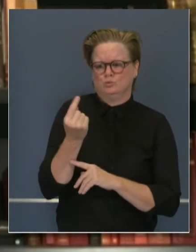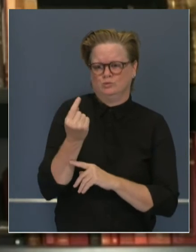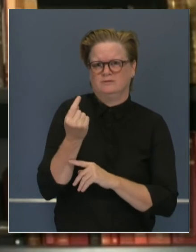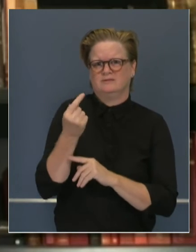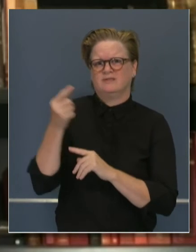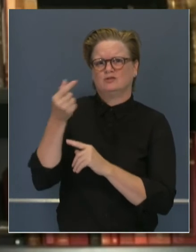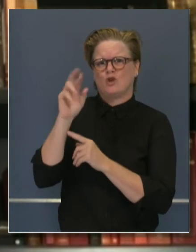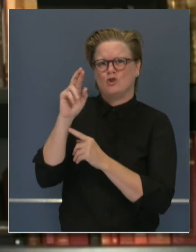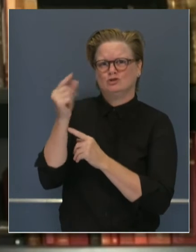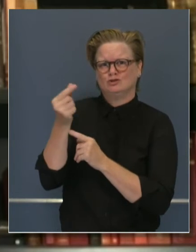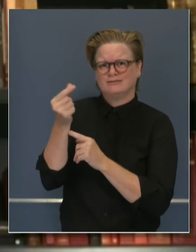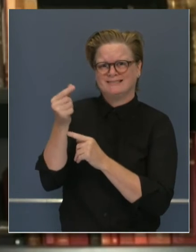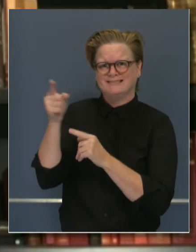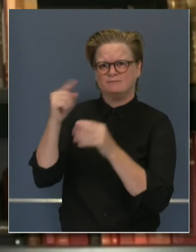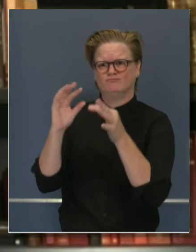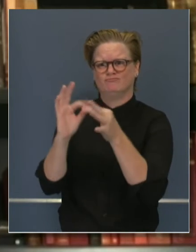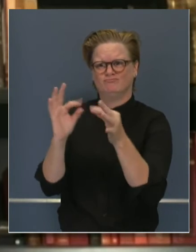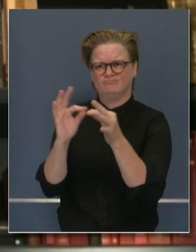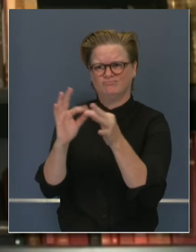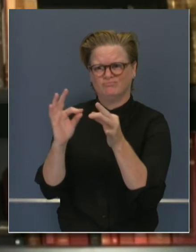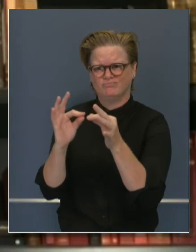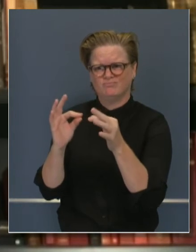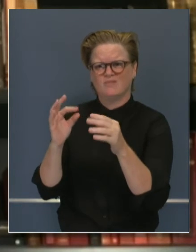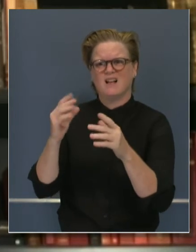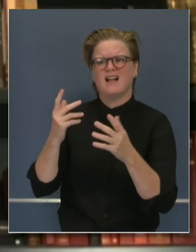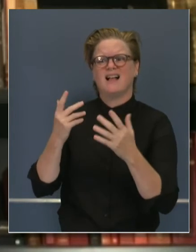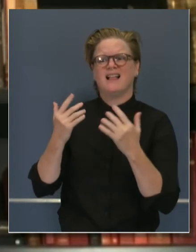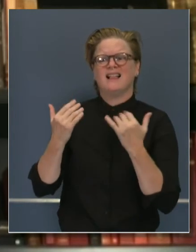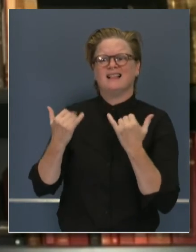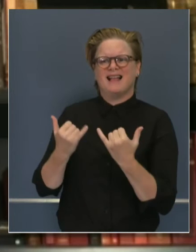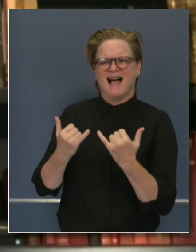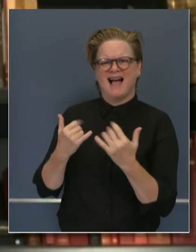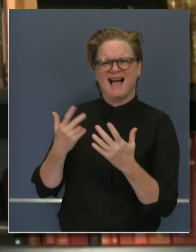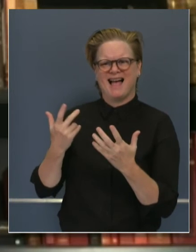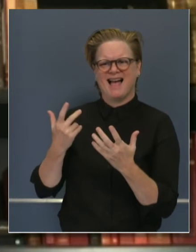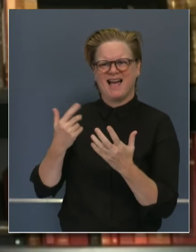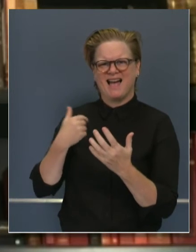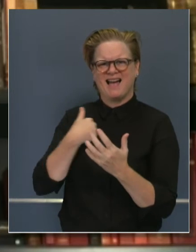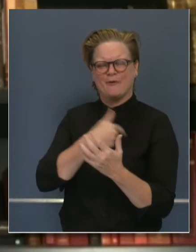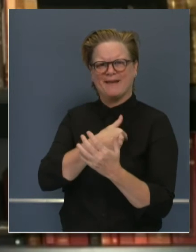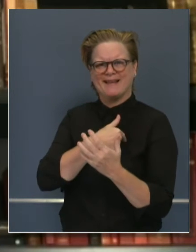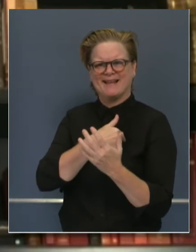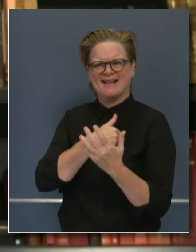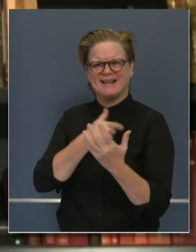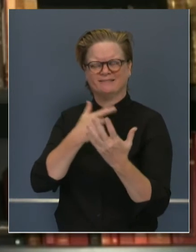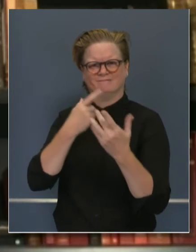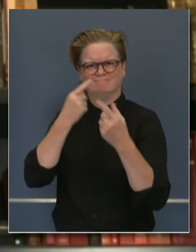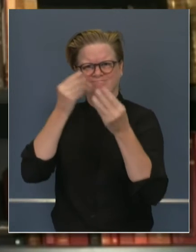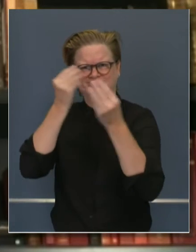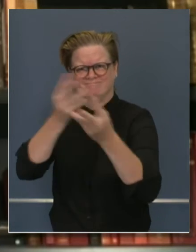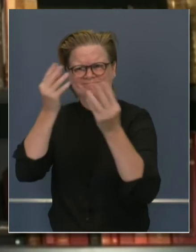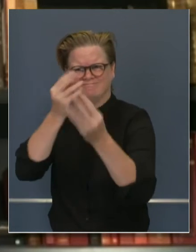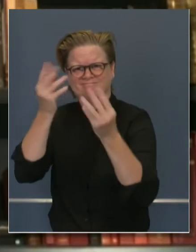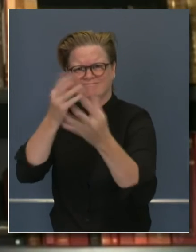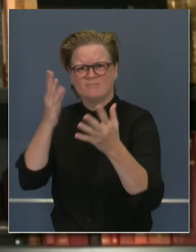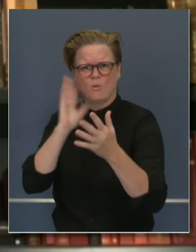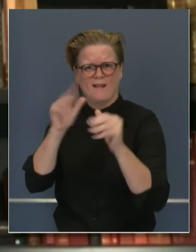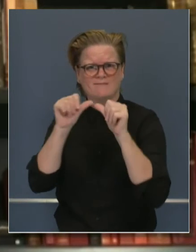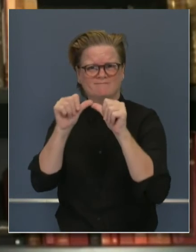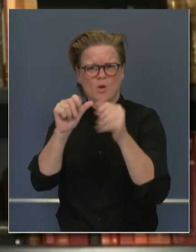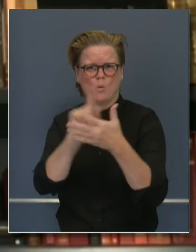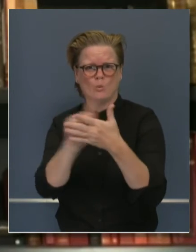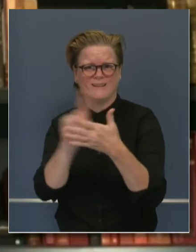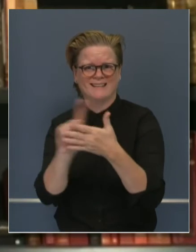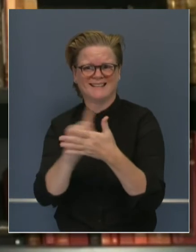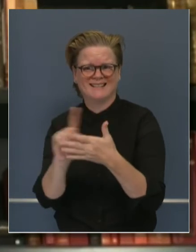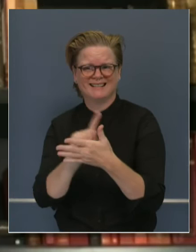time continue to assess if we were going to move tiers in based upon the epidemiology, based upon the